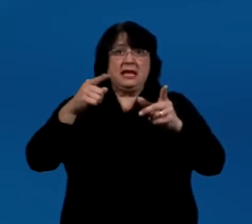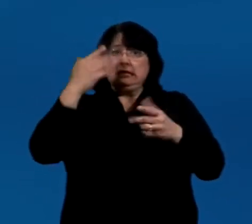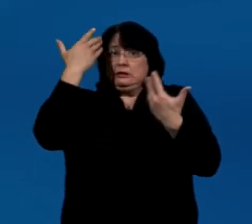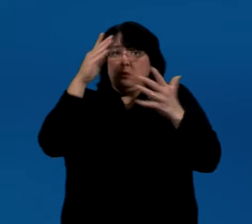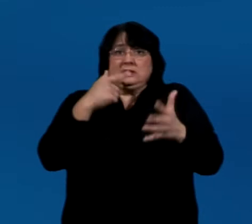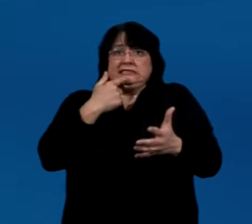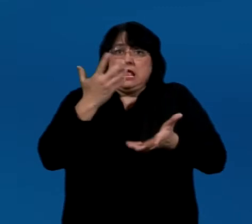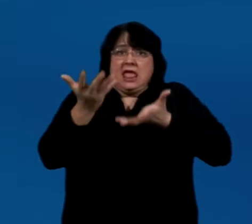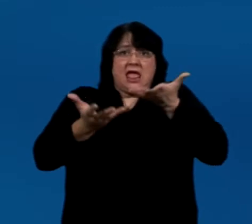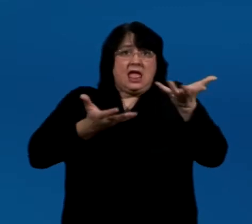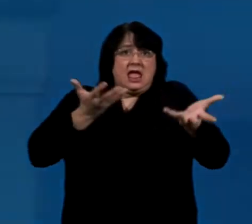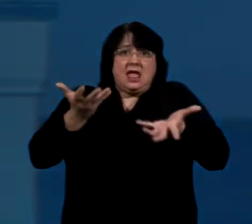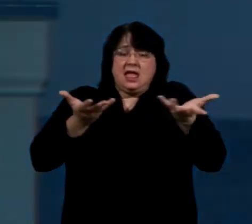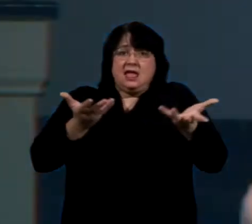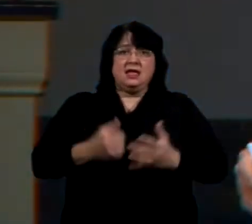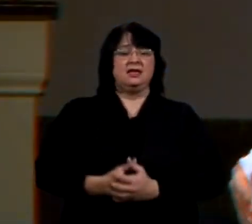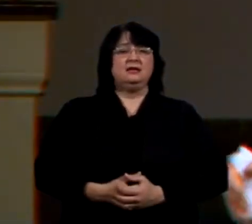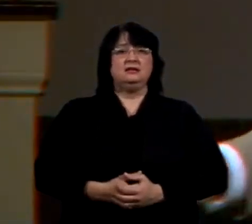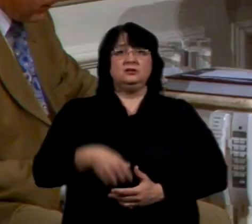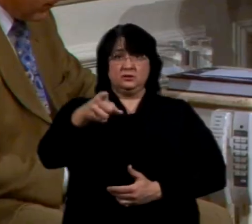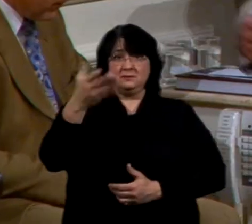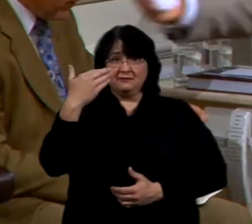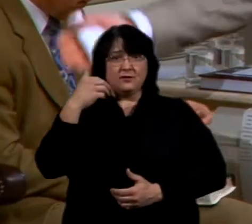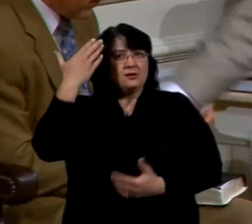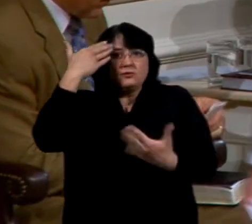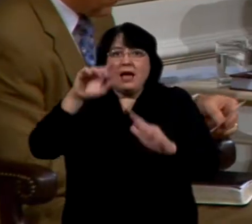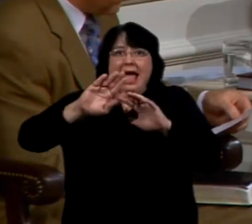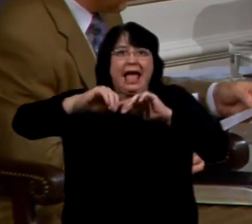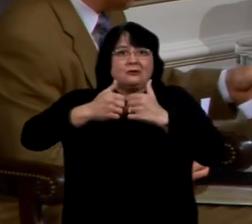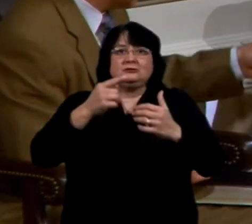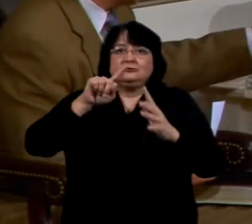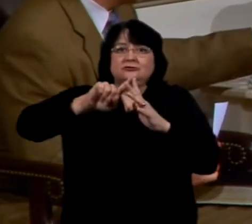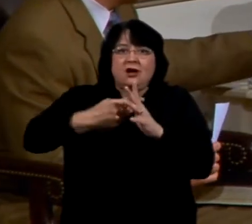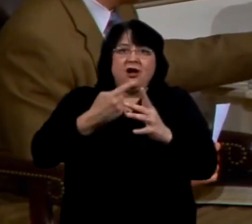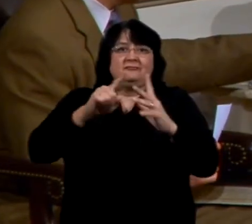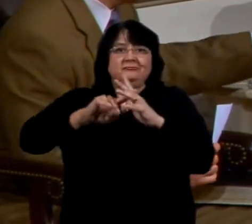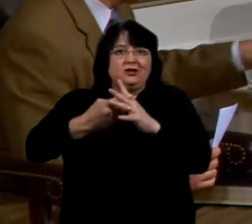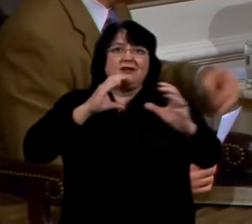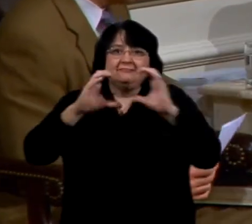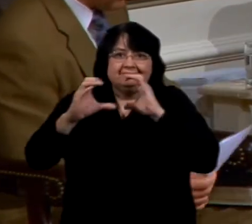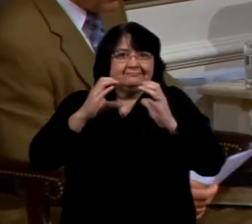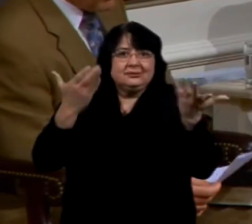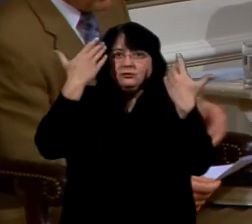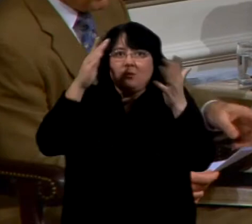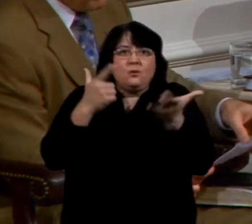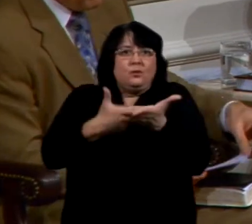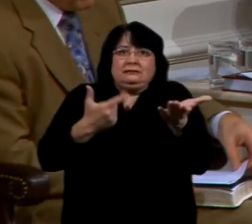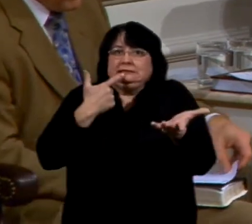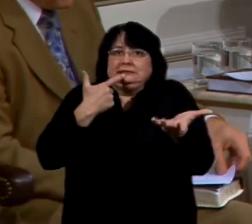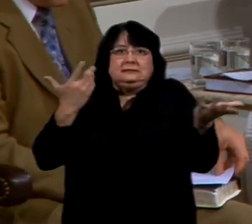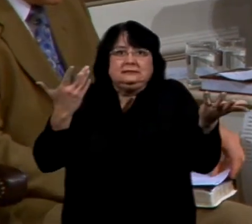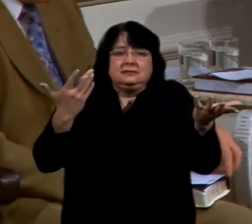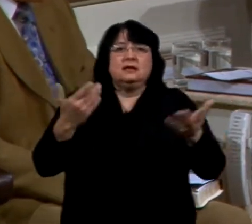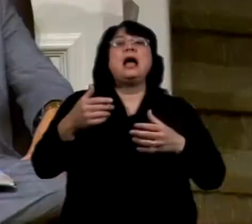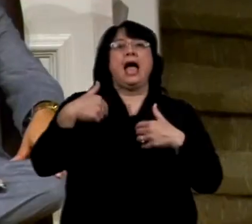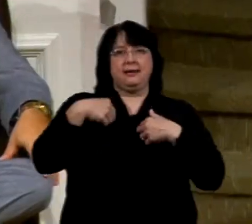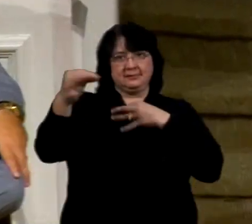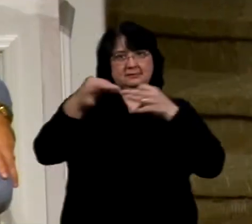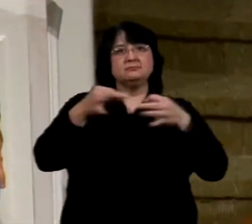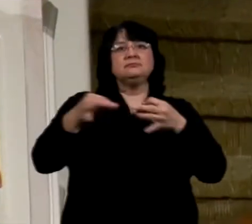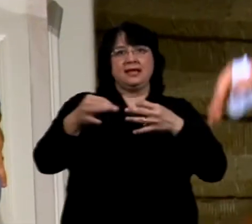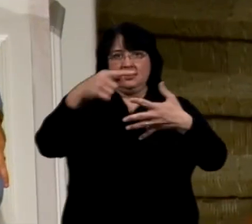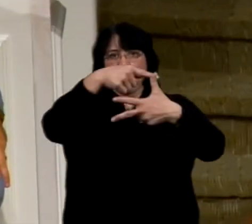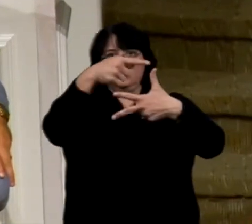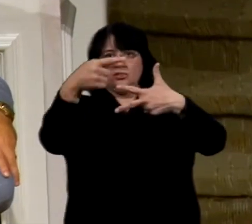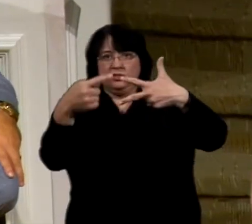say? Or you wasn't sure how to begin or what to do? I'm going to give you three steps under this,